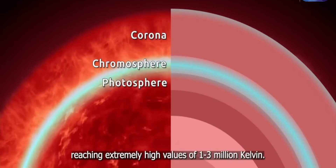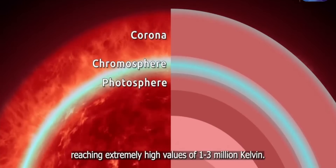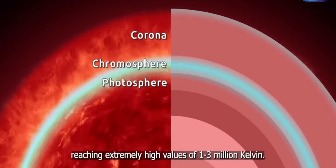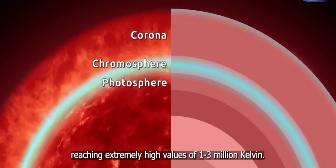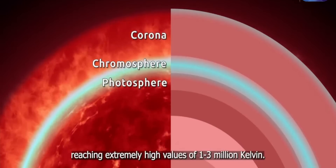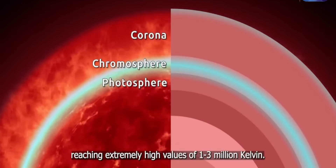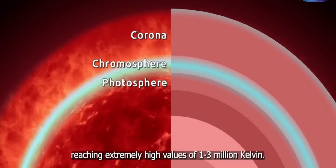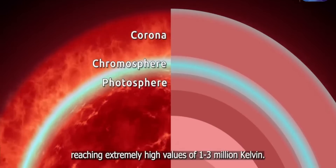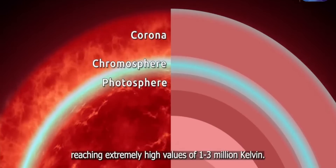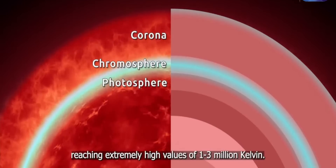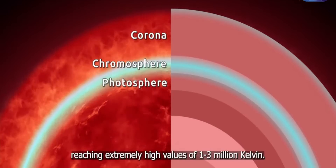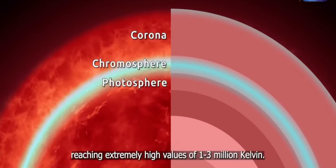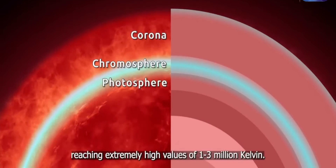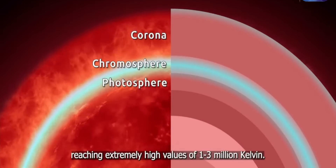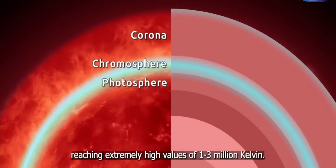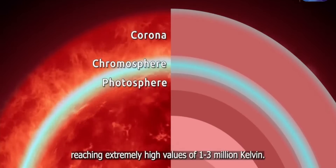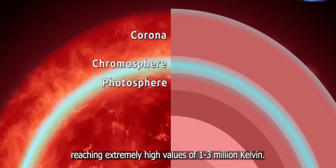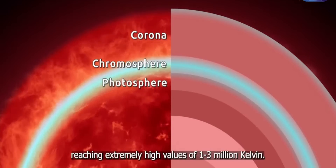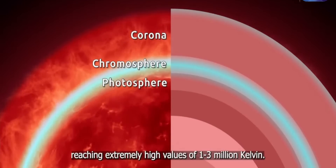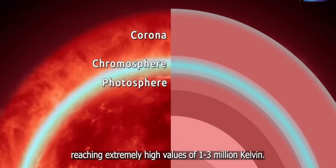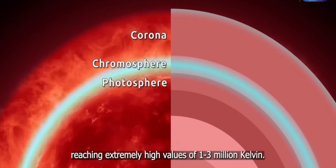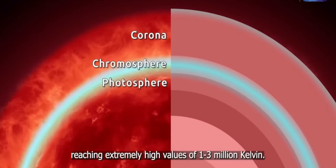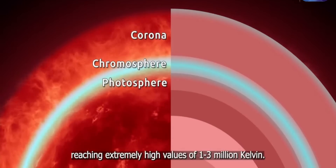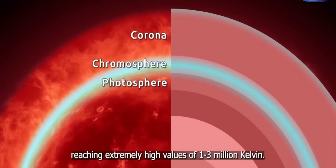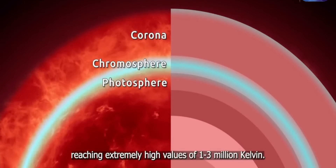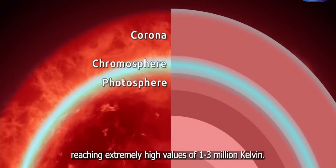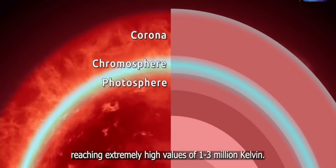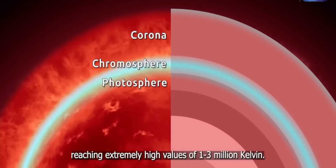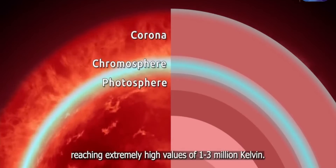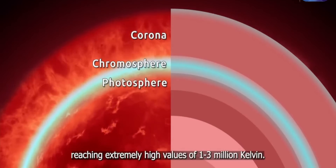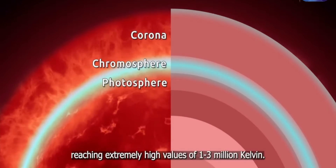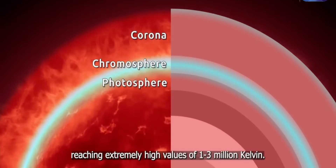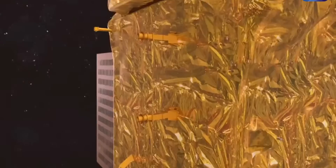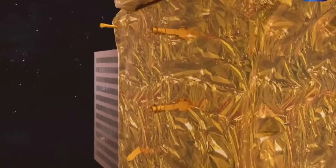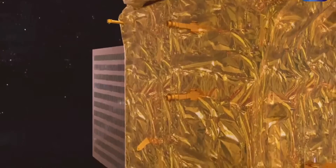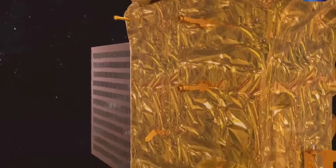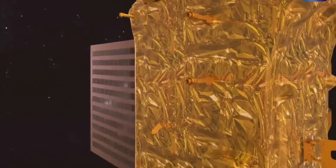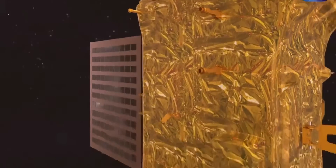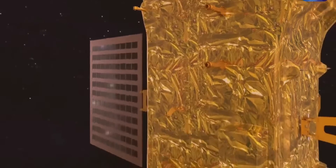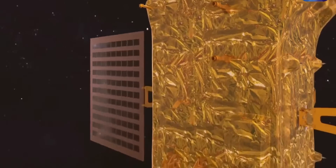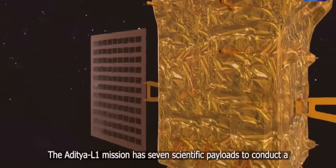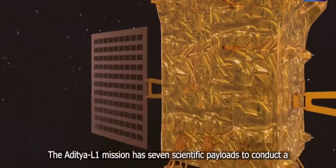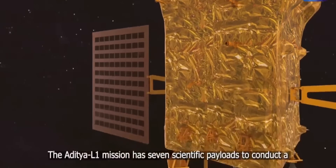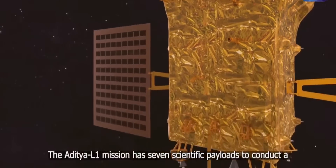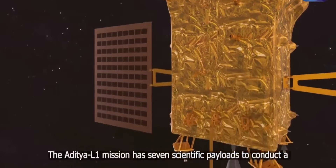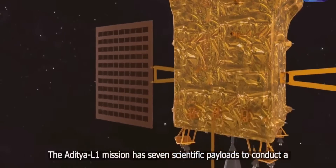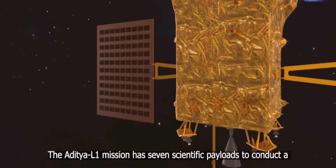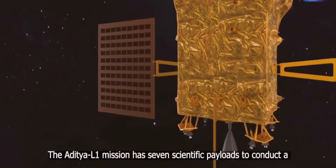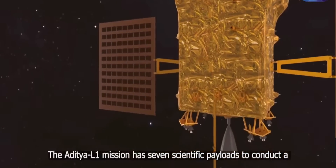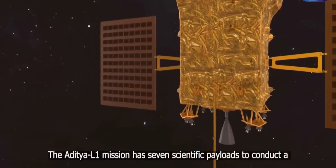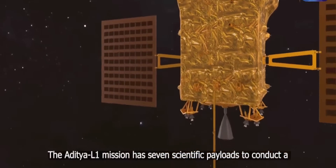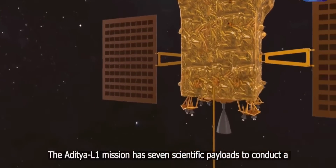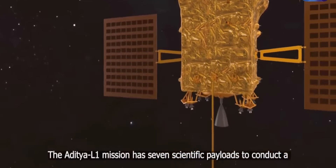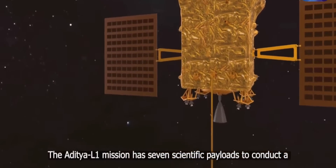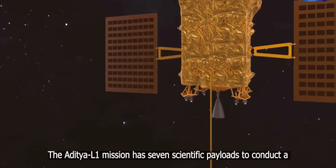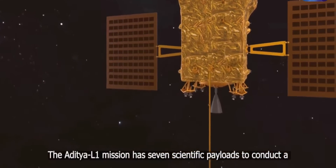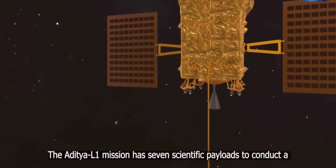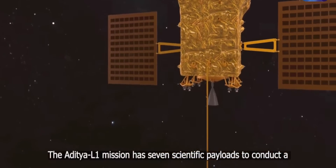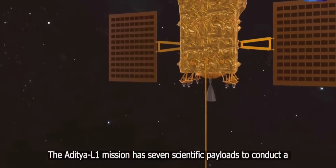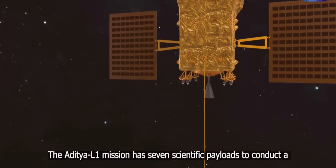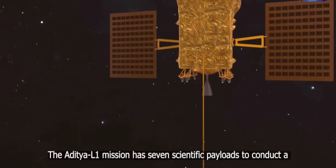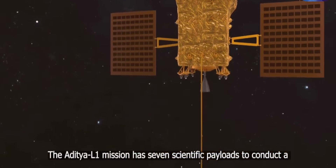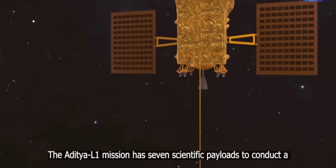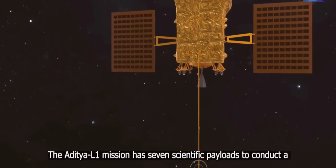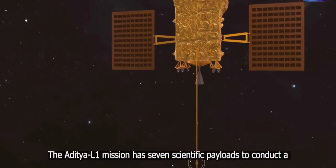reaching extremely high values of 1 to 3 million Kelvin. The Aditya L1 mission